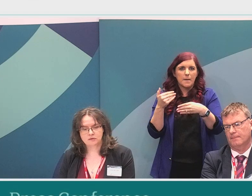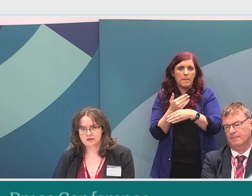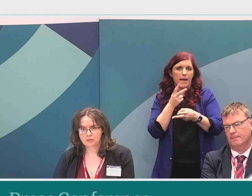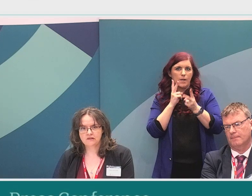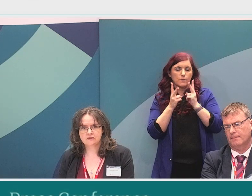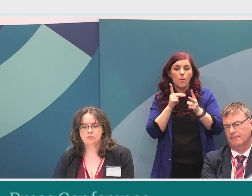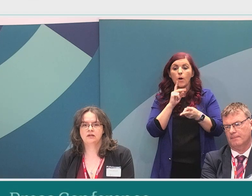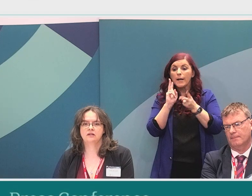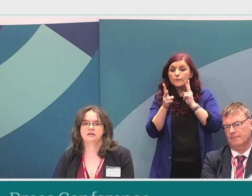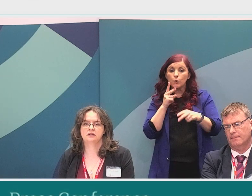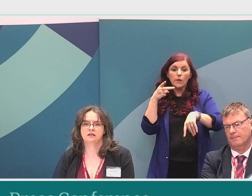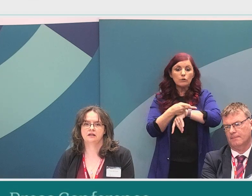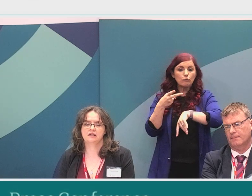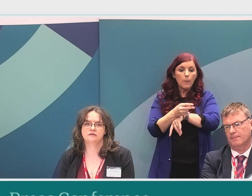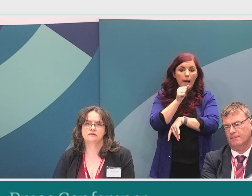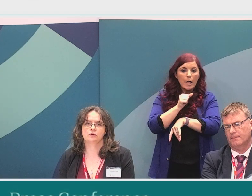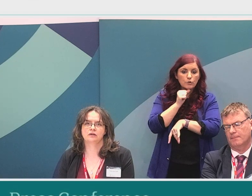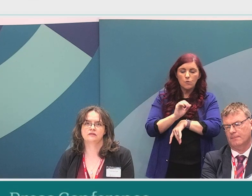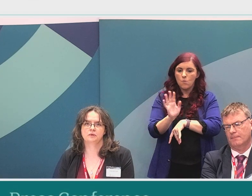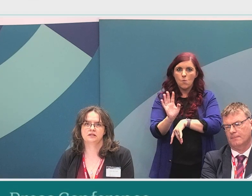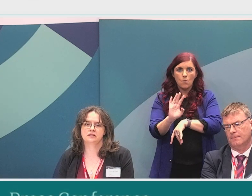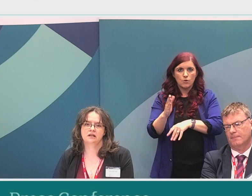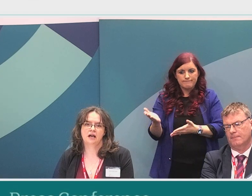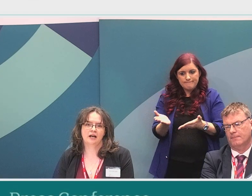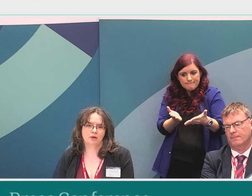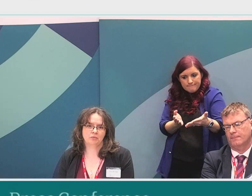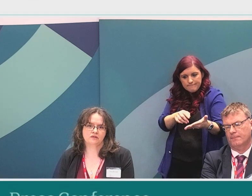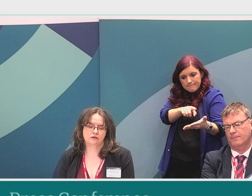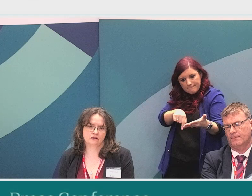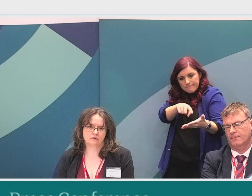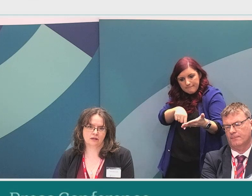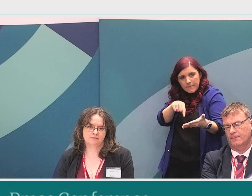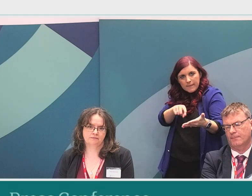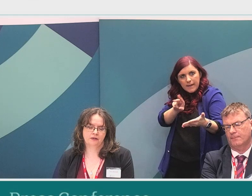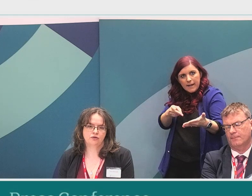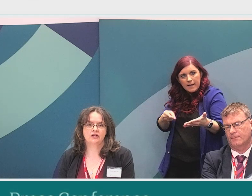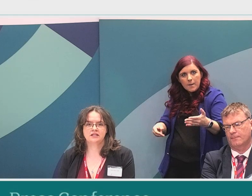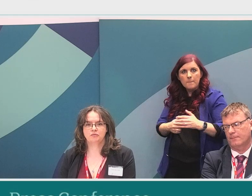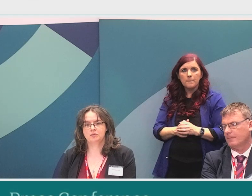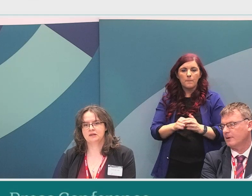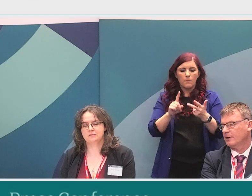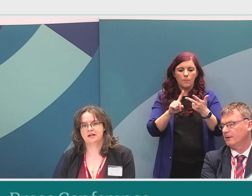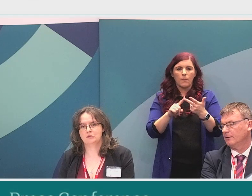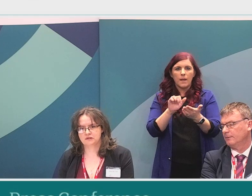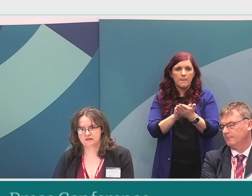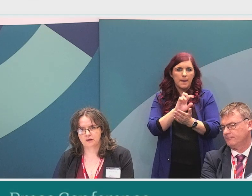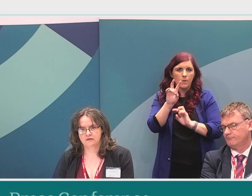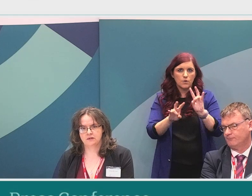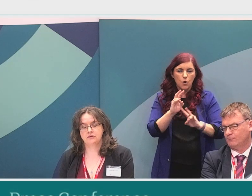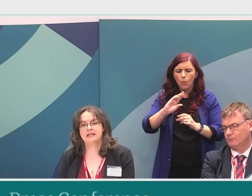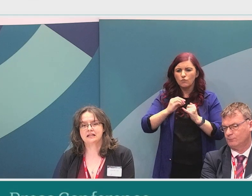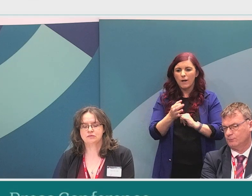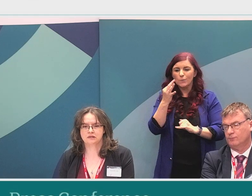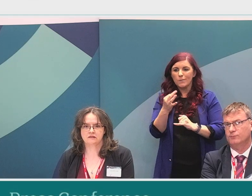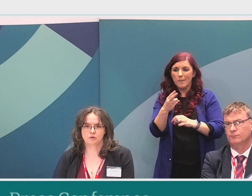interviewer was not present while the answers were submitted, and a paper survey as well, trying to give people as many options as possible